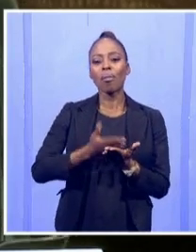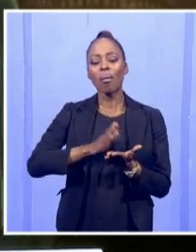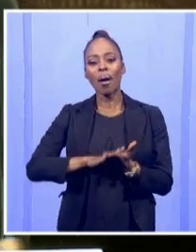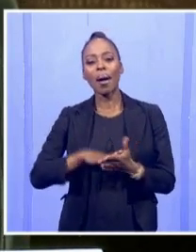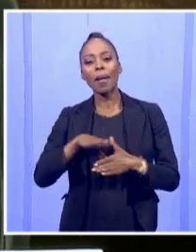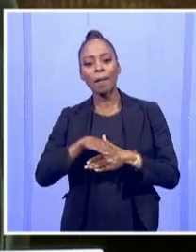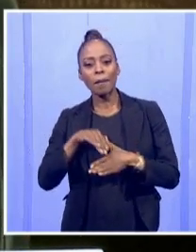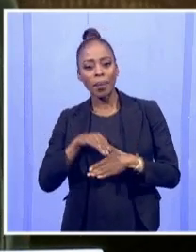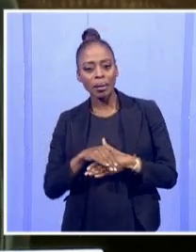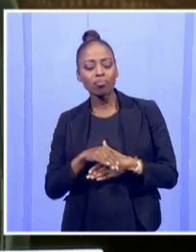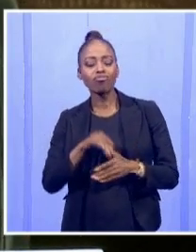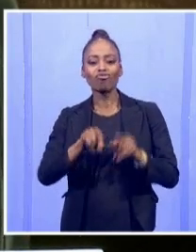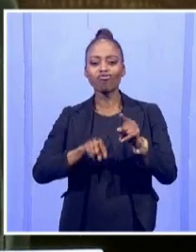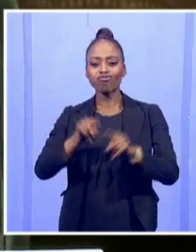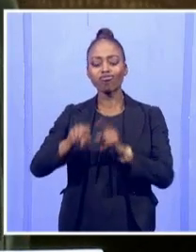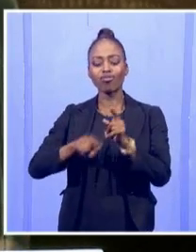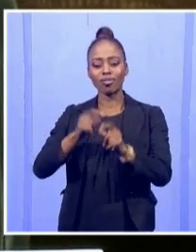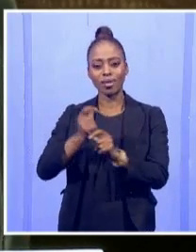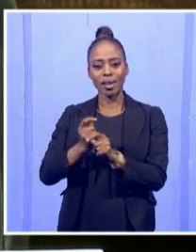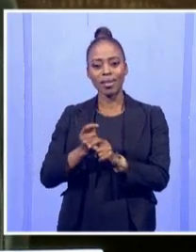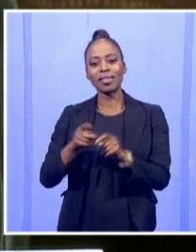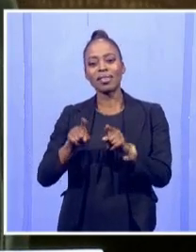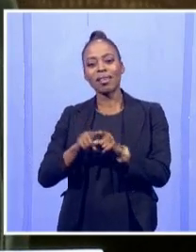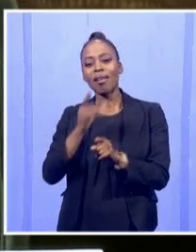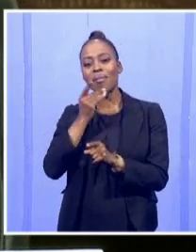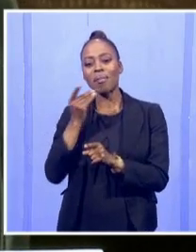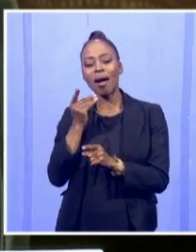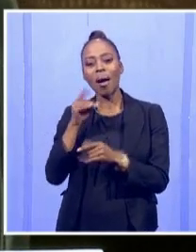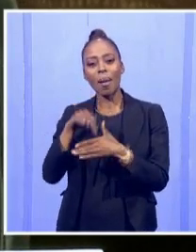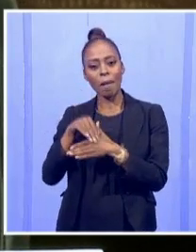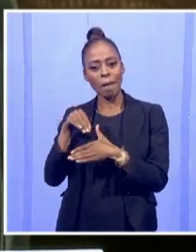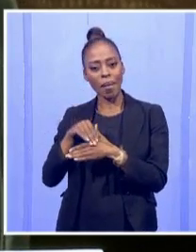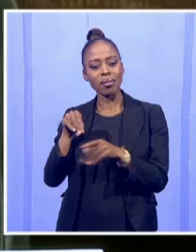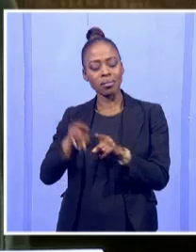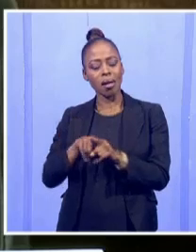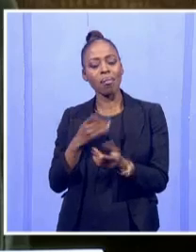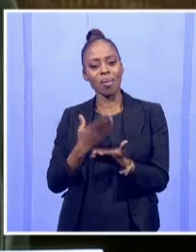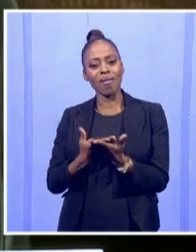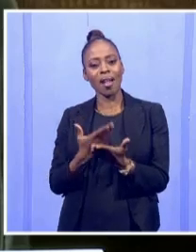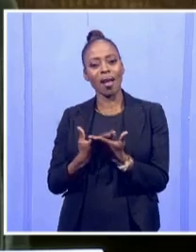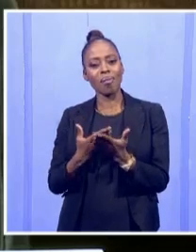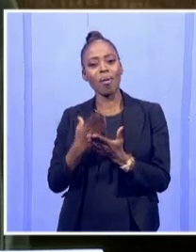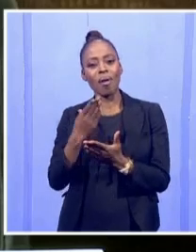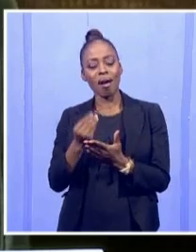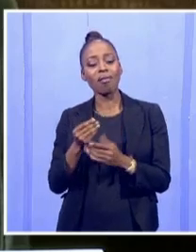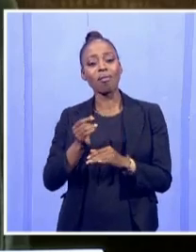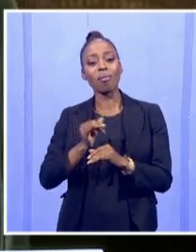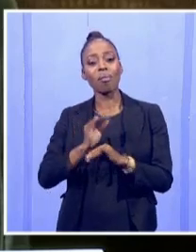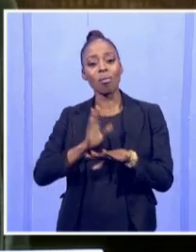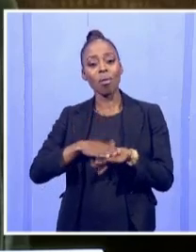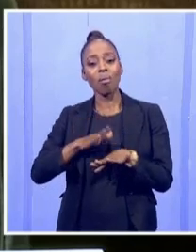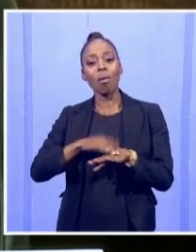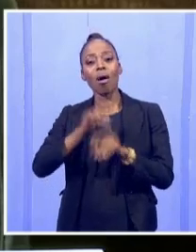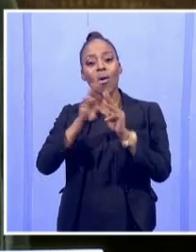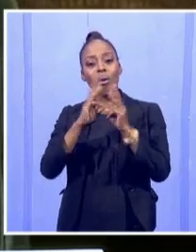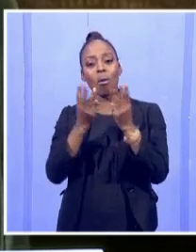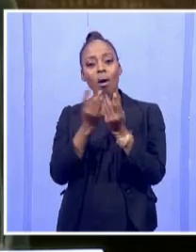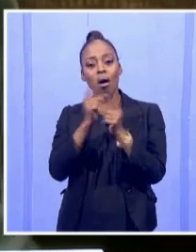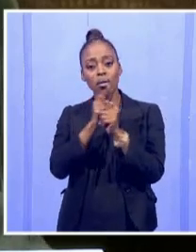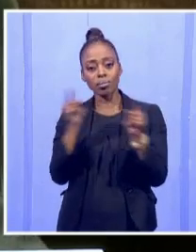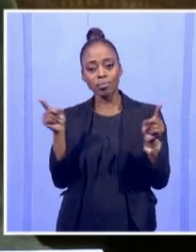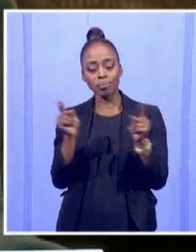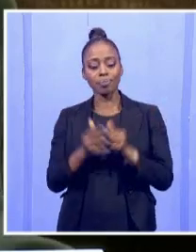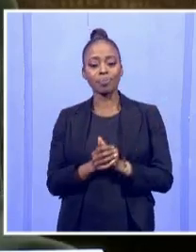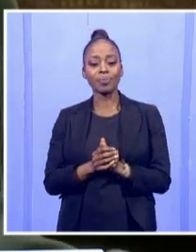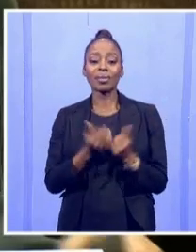of these dried meat are also available increasingly in global markets.